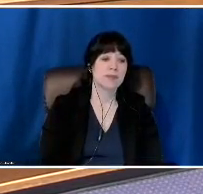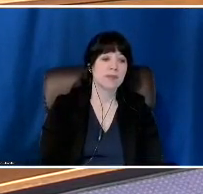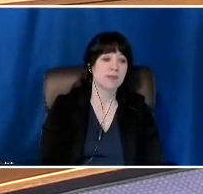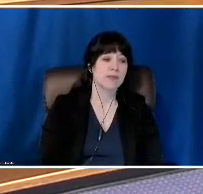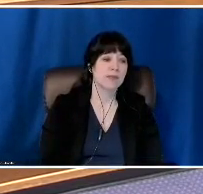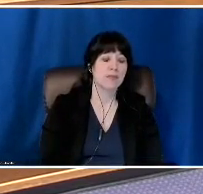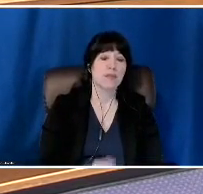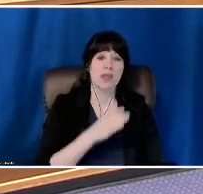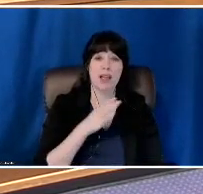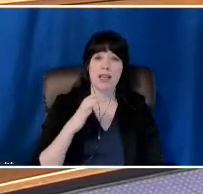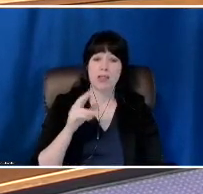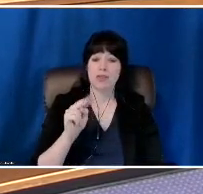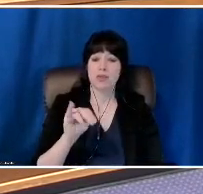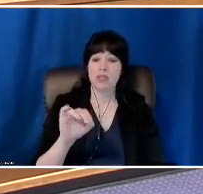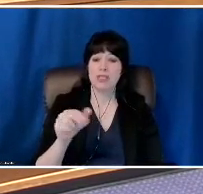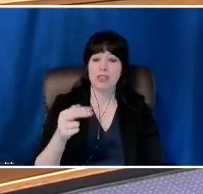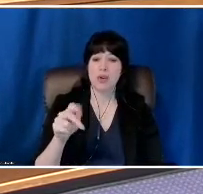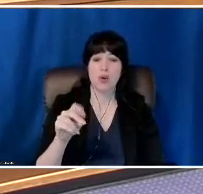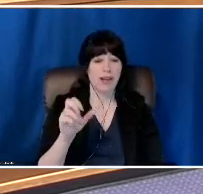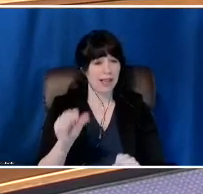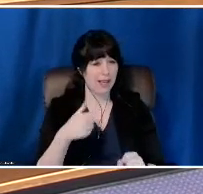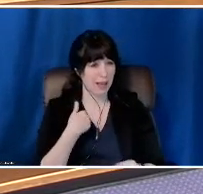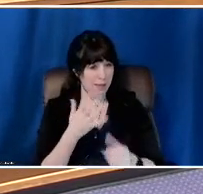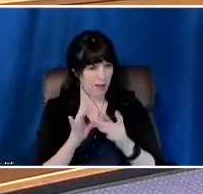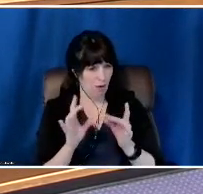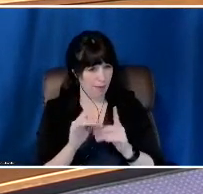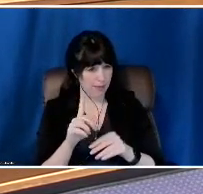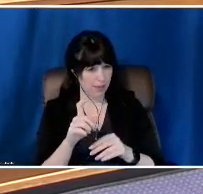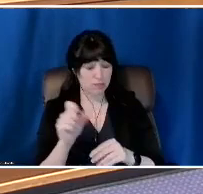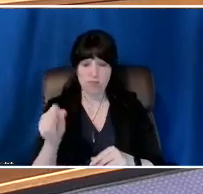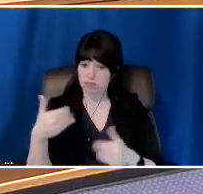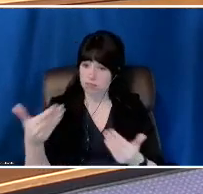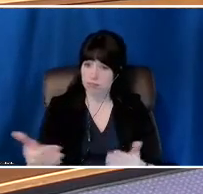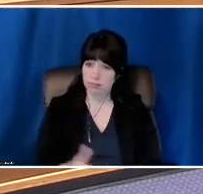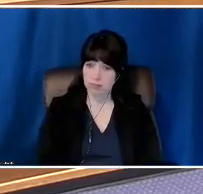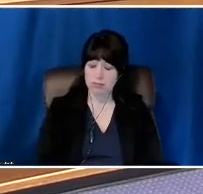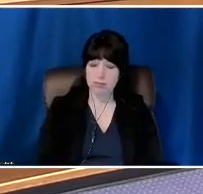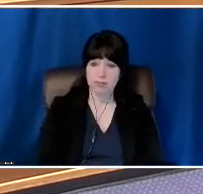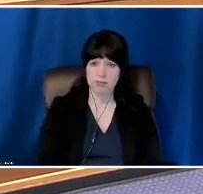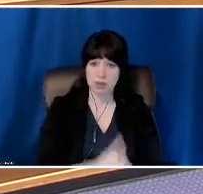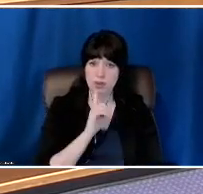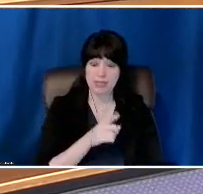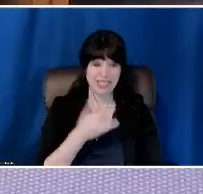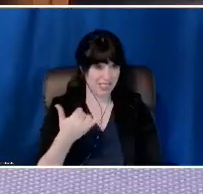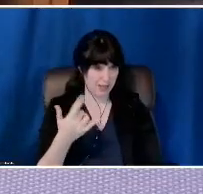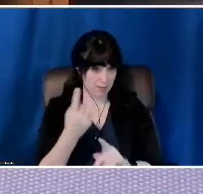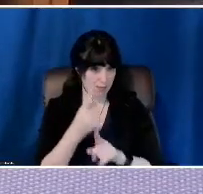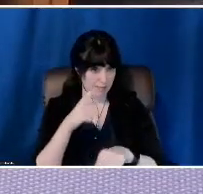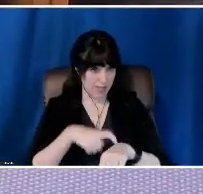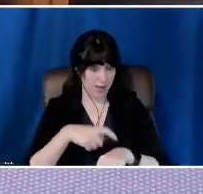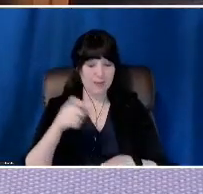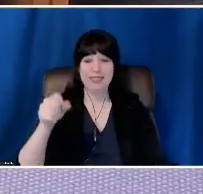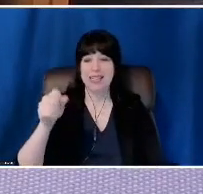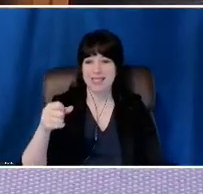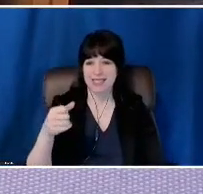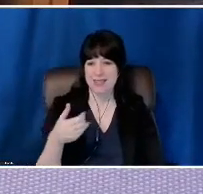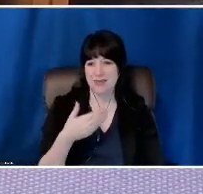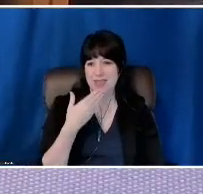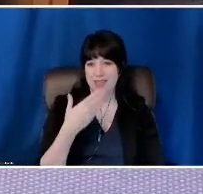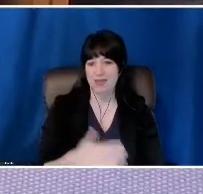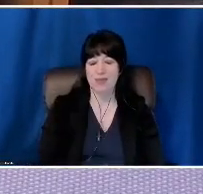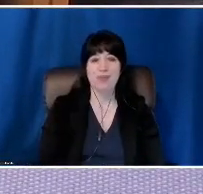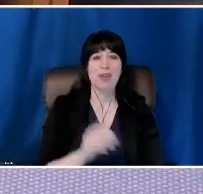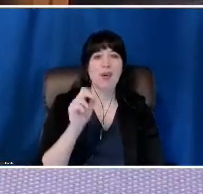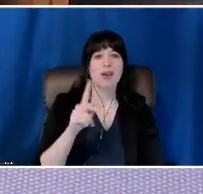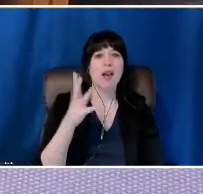Councillor Nishioka. May I make just a comment? Certainly. Is this the time? Yes, it is. Thank you. I just